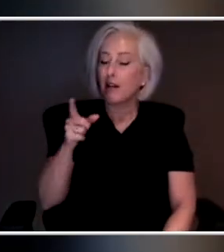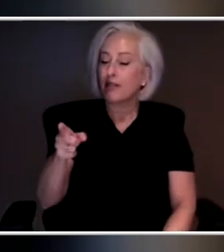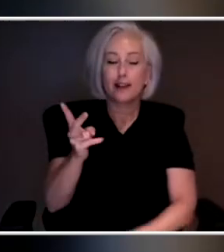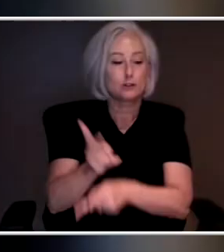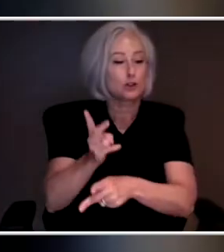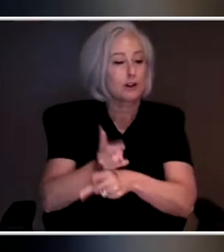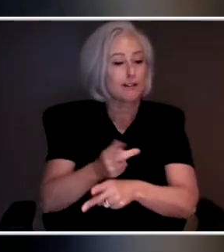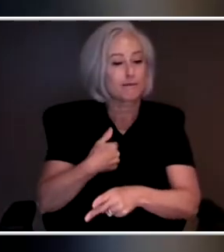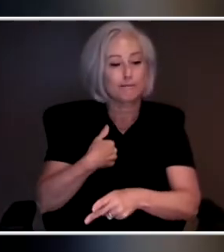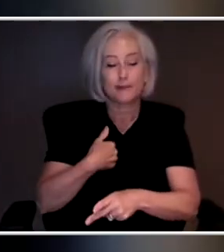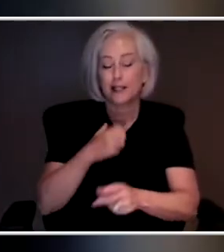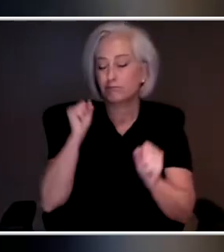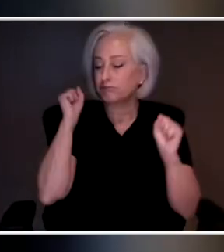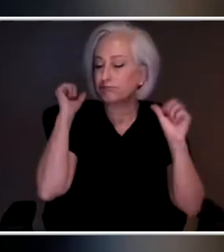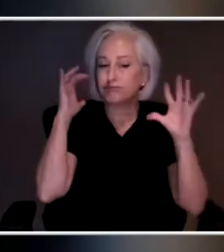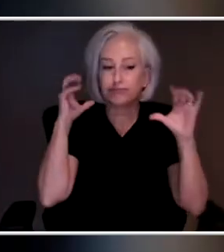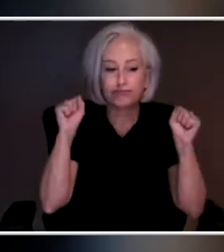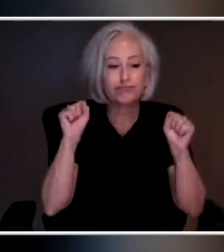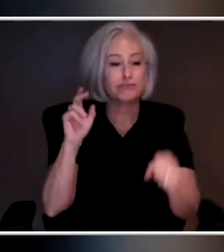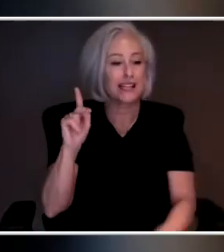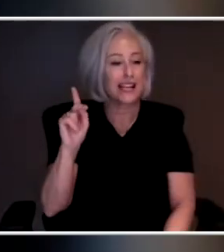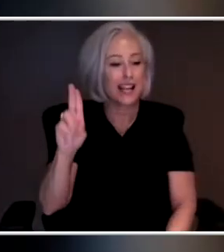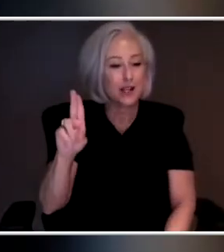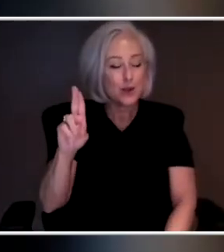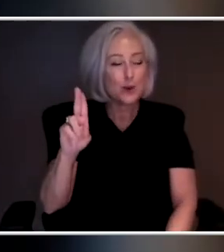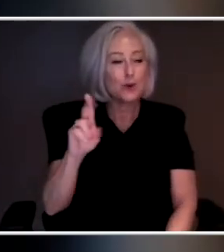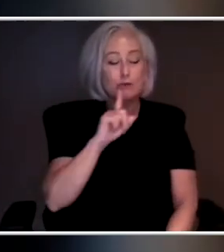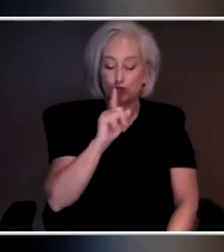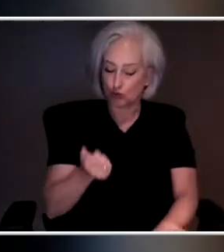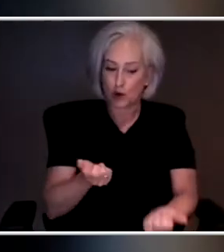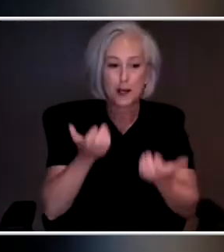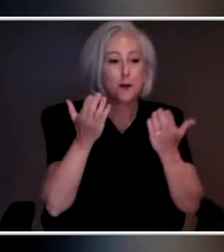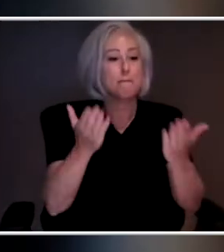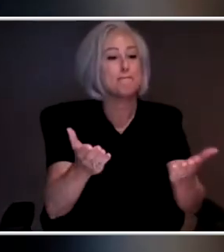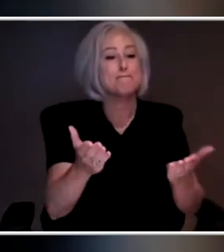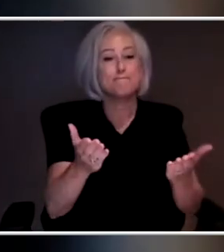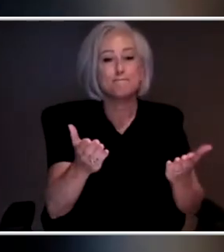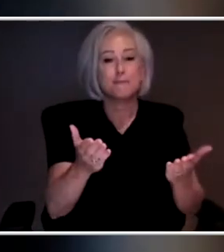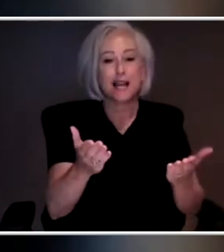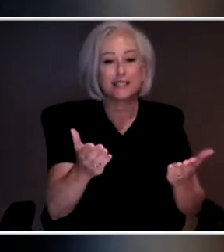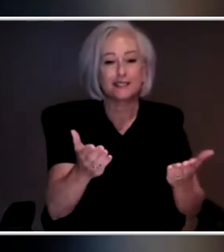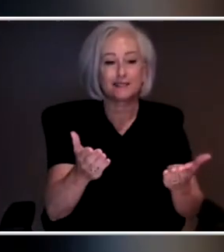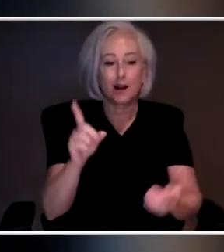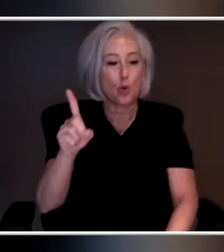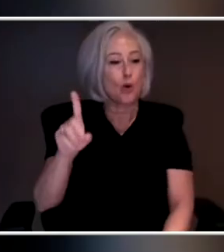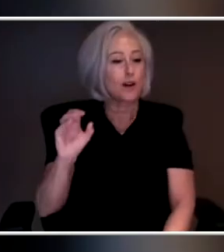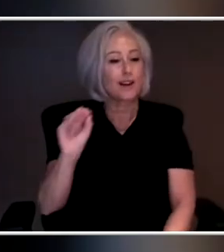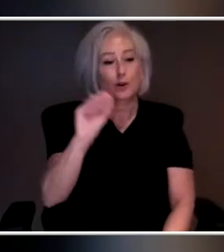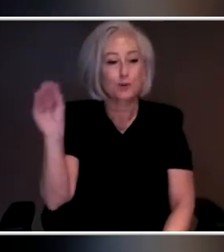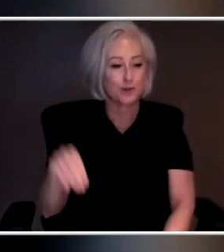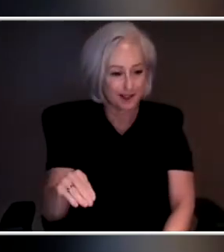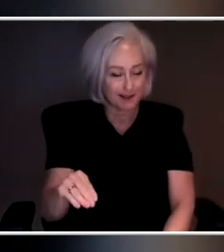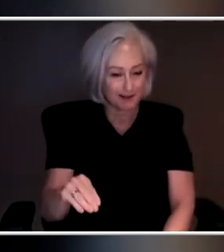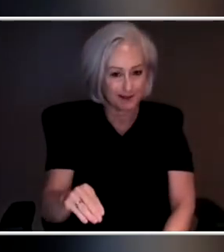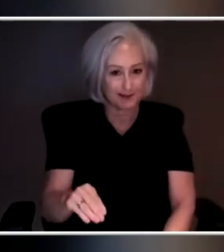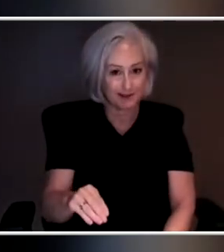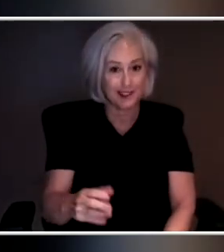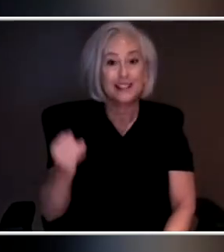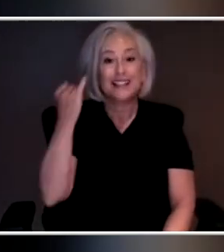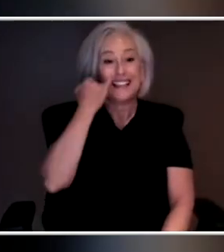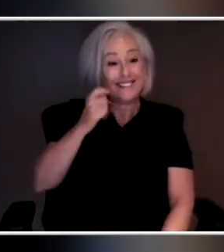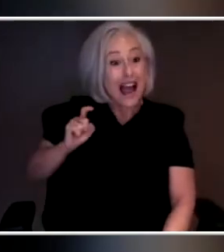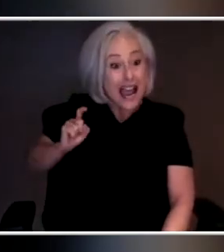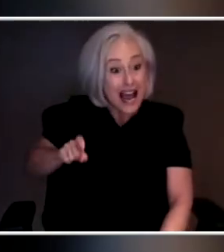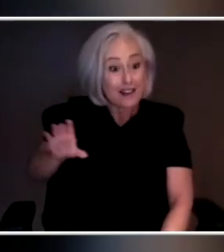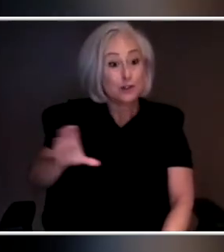by everyone there at KU Med, and I recommend them without reservation. And if I had to do it again, I